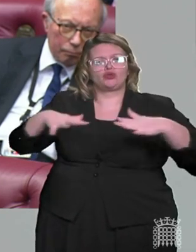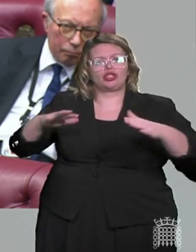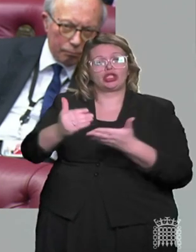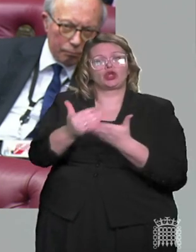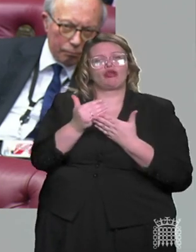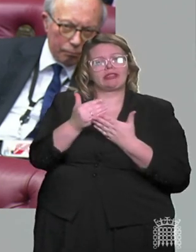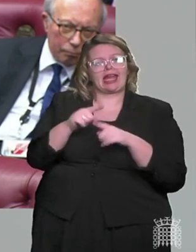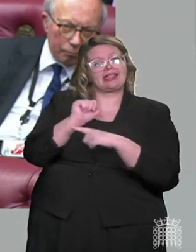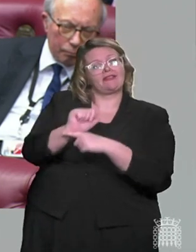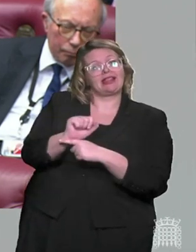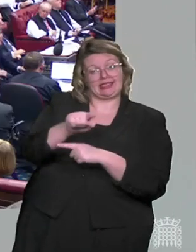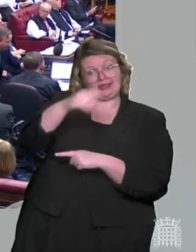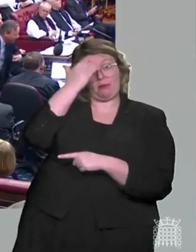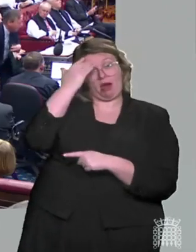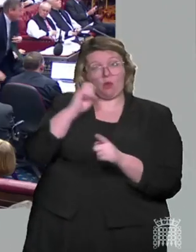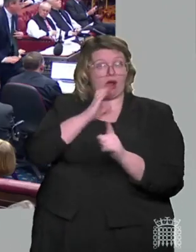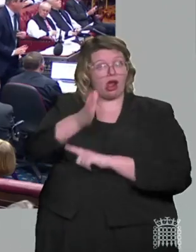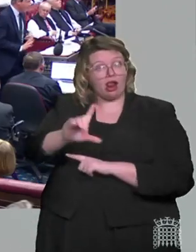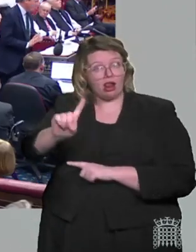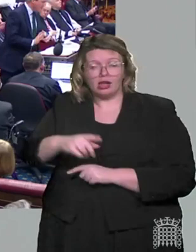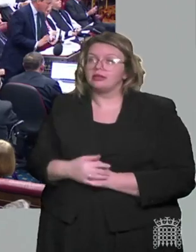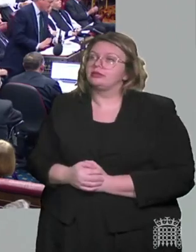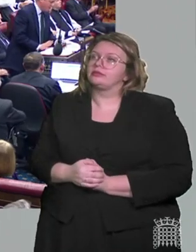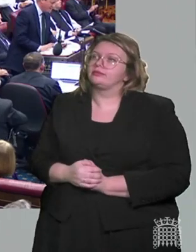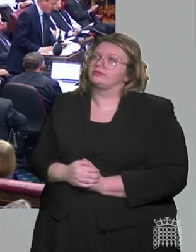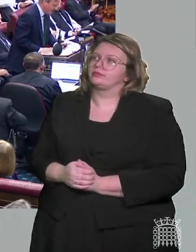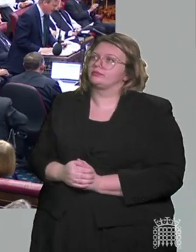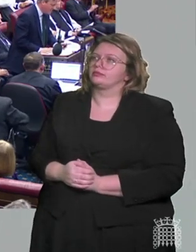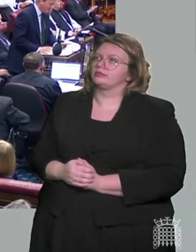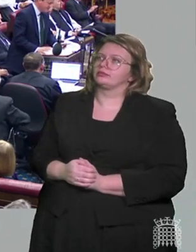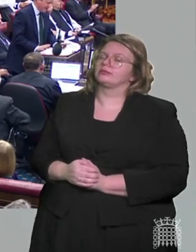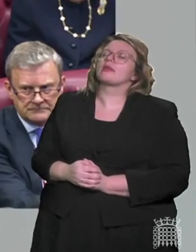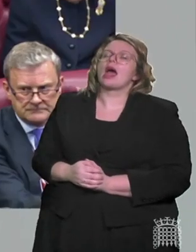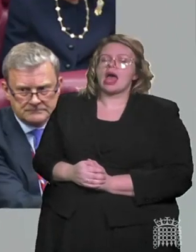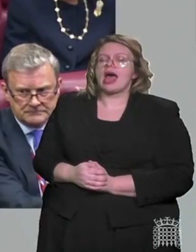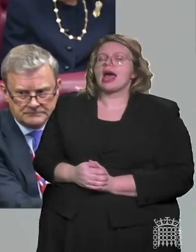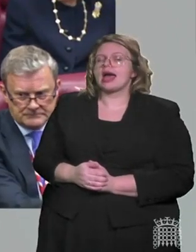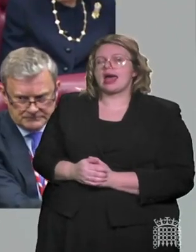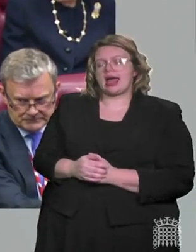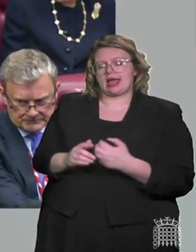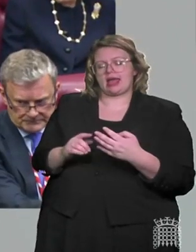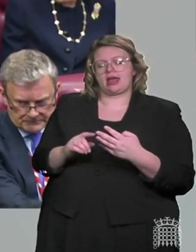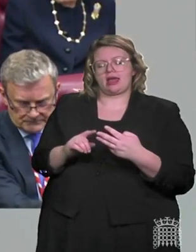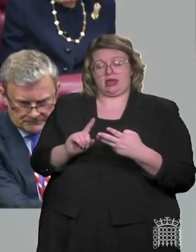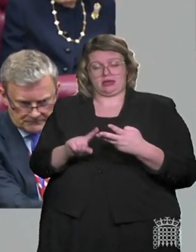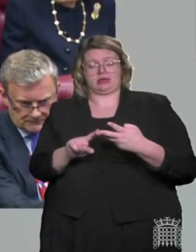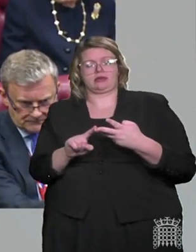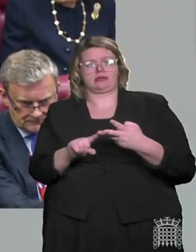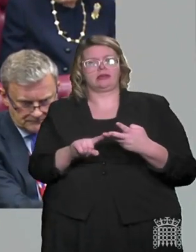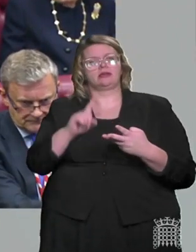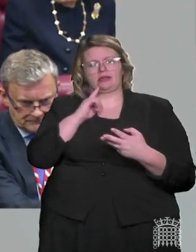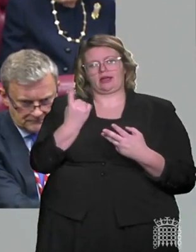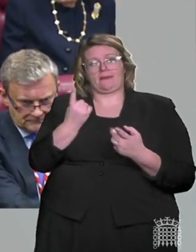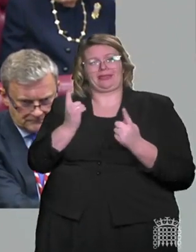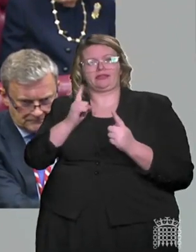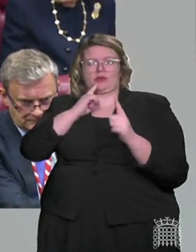together and will be discussed this summer? On the last point, I think I'm right in saying that one of my ministerial